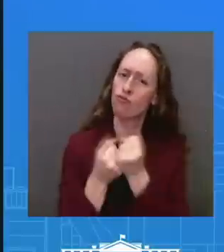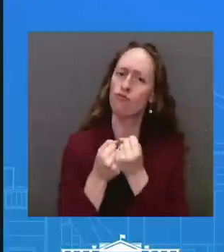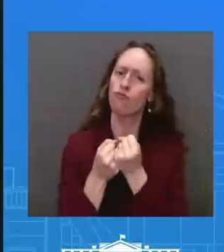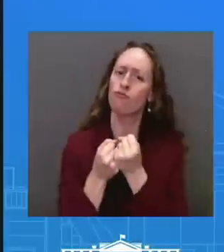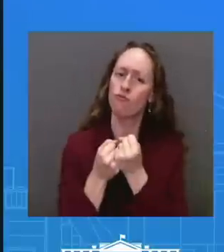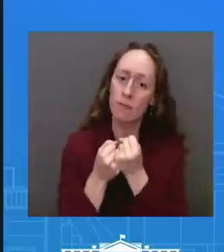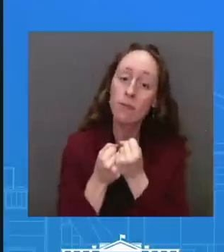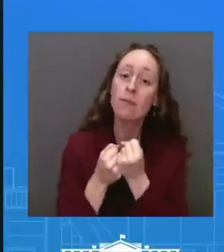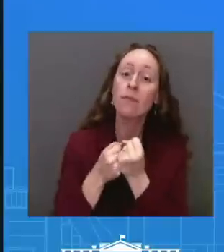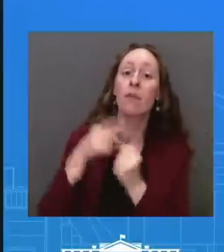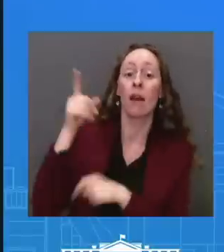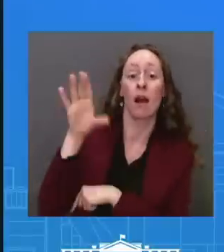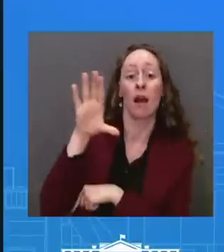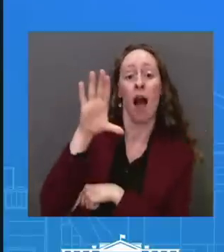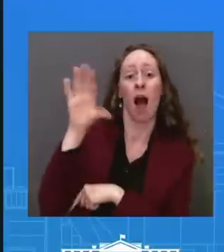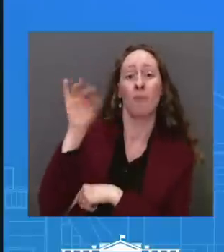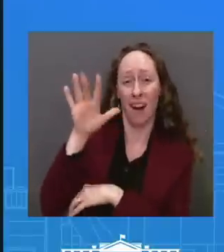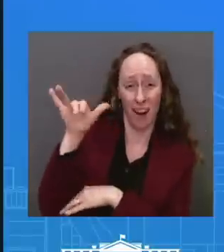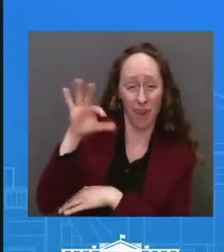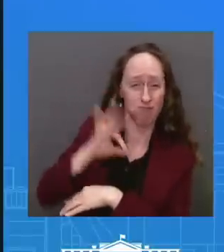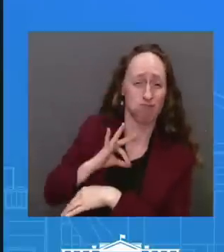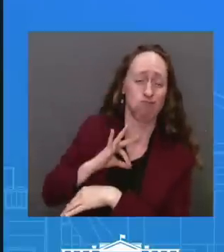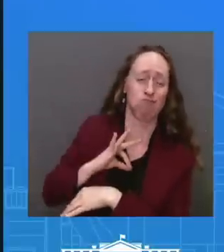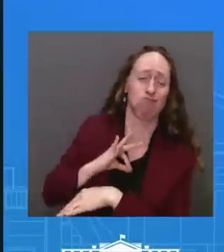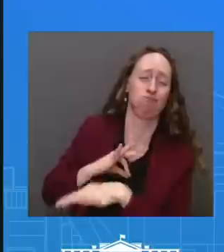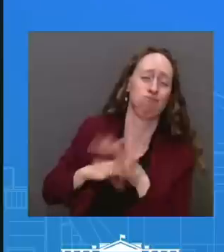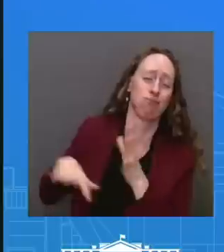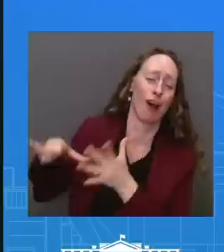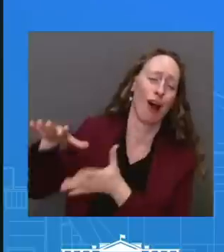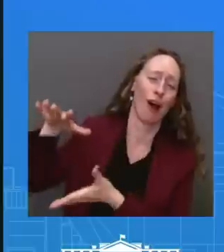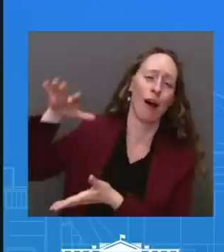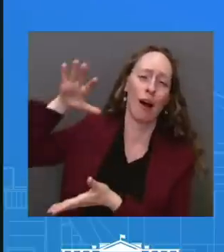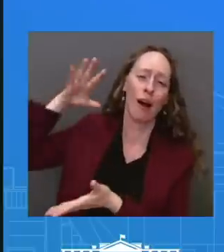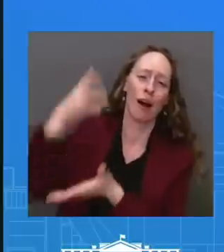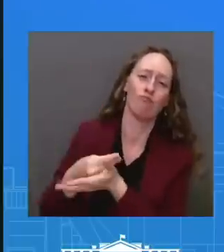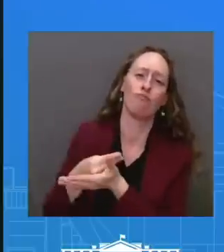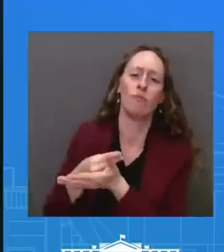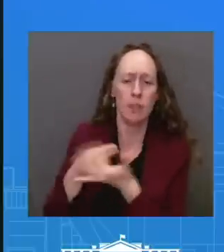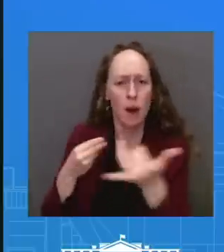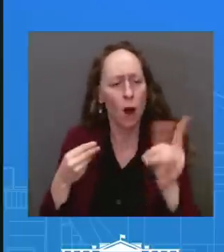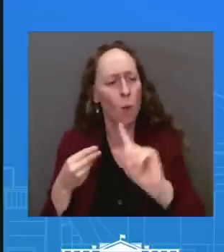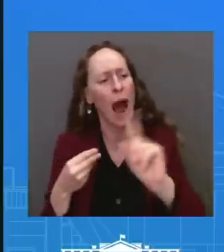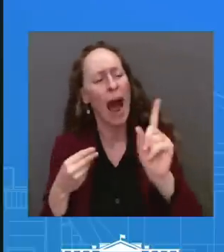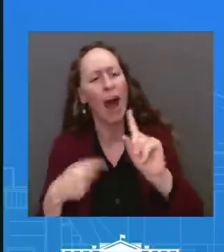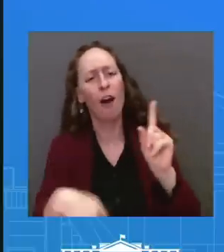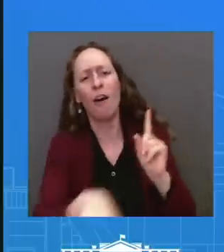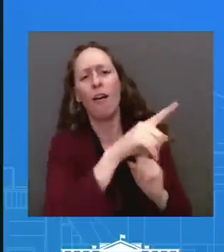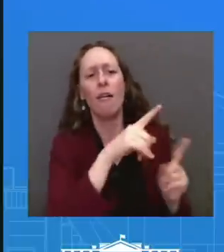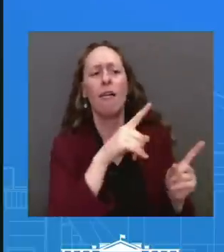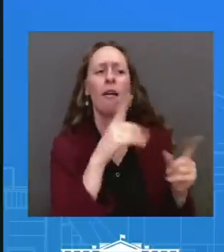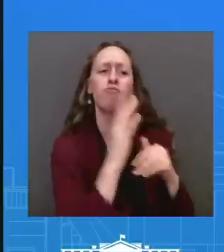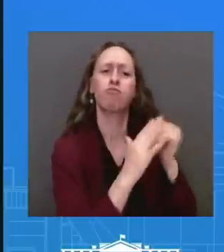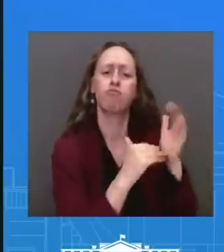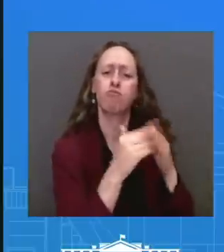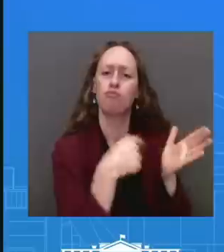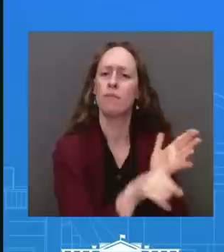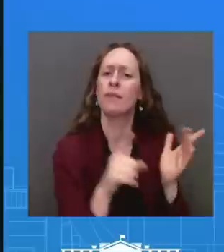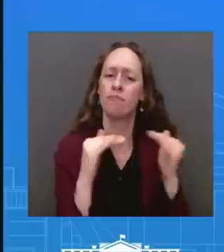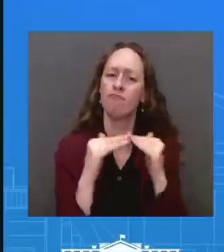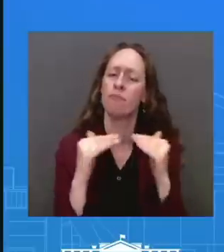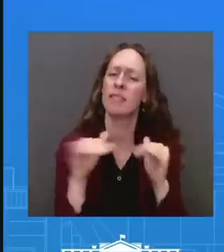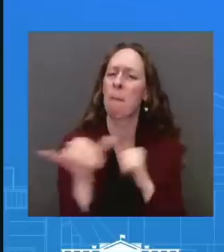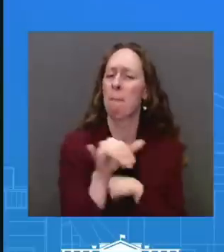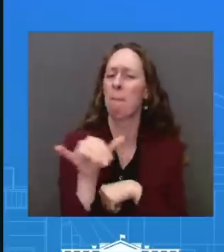that they get the record profits mean a record contract for UAW. That is why he's going. That is what he's standing for. Now, they're going to negotiate what that looks like for